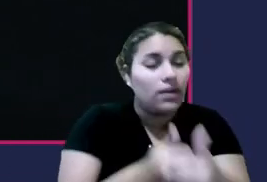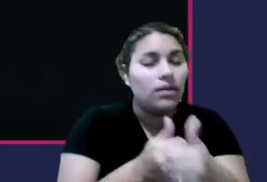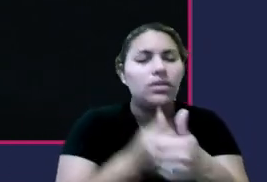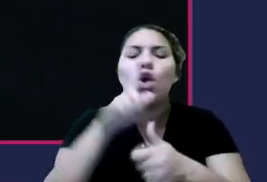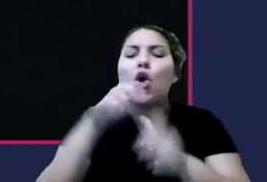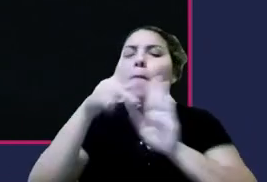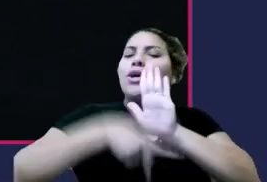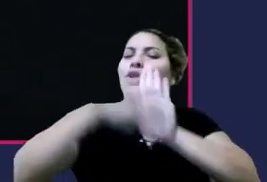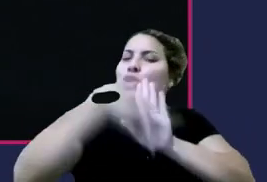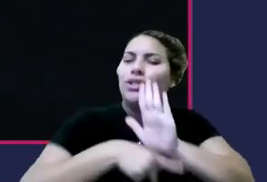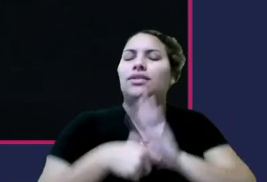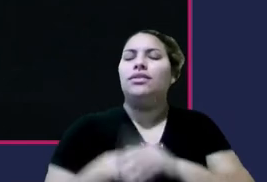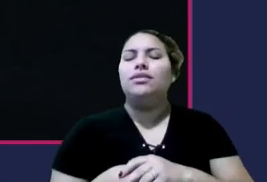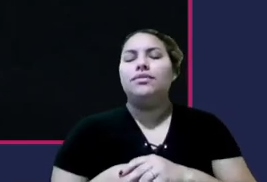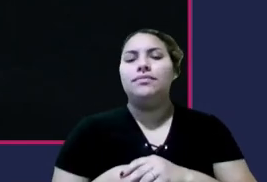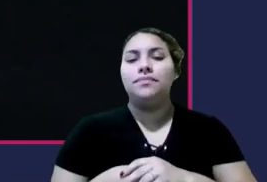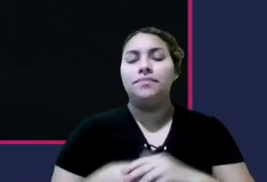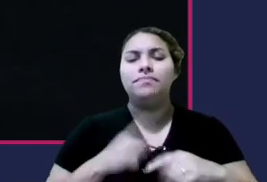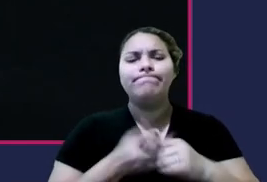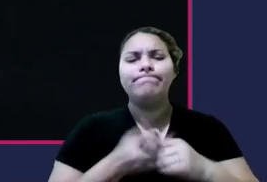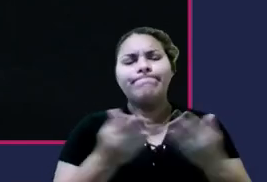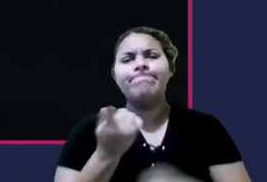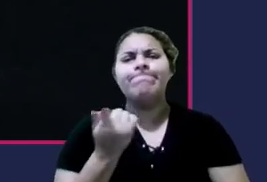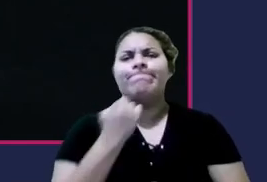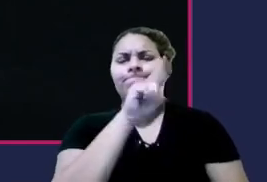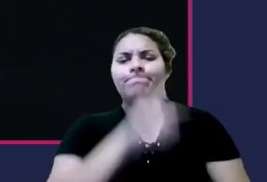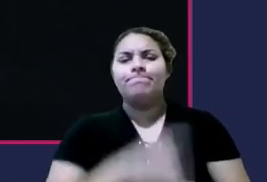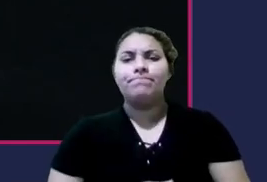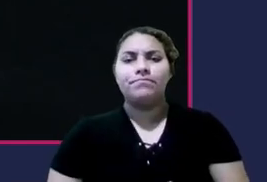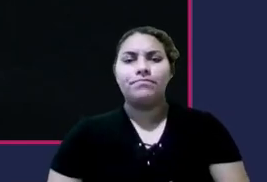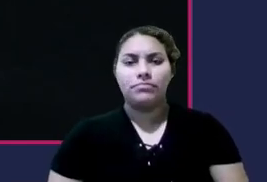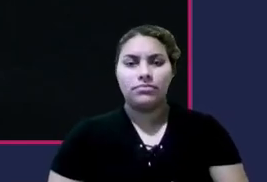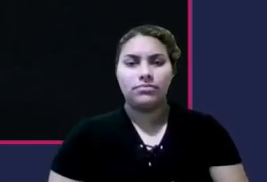need to watch those projects, those bills,